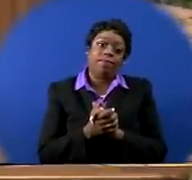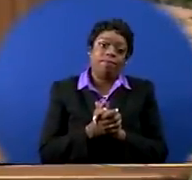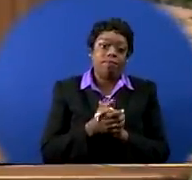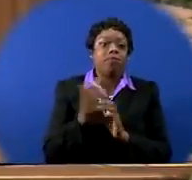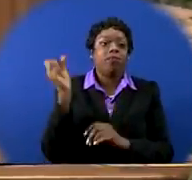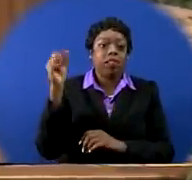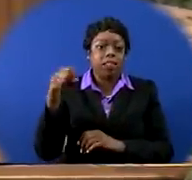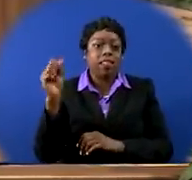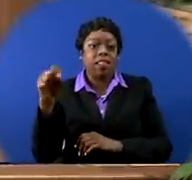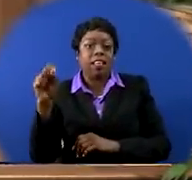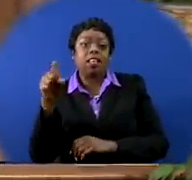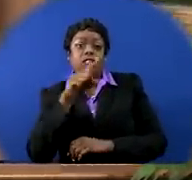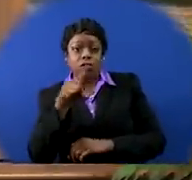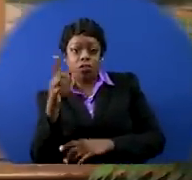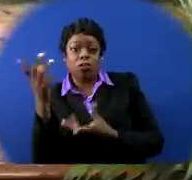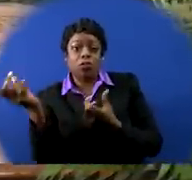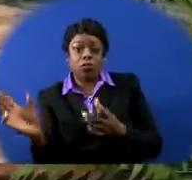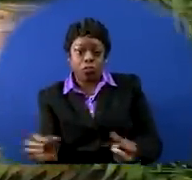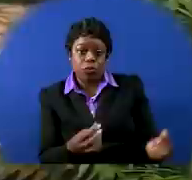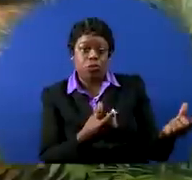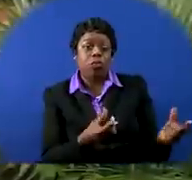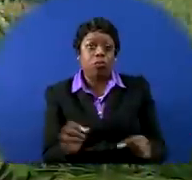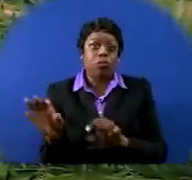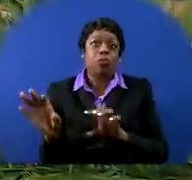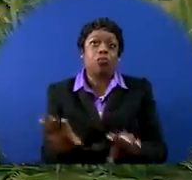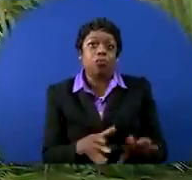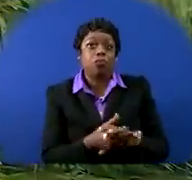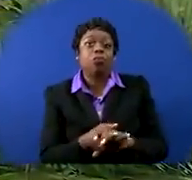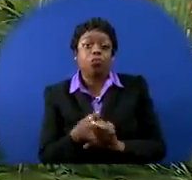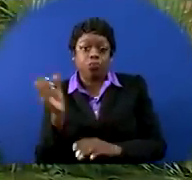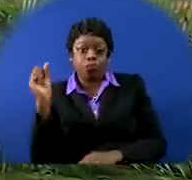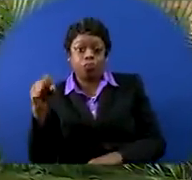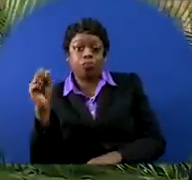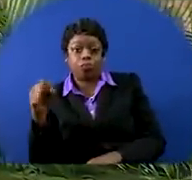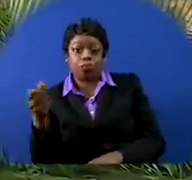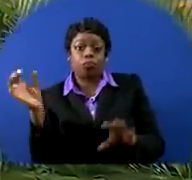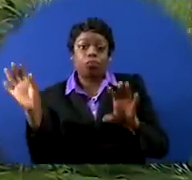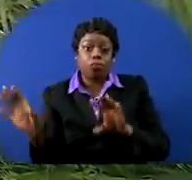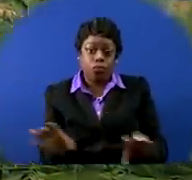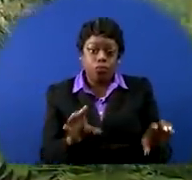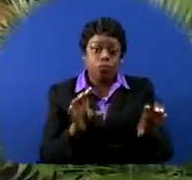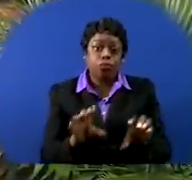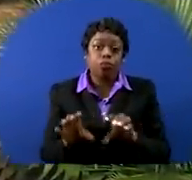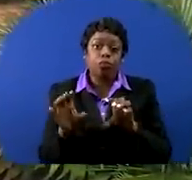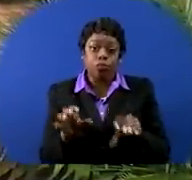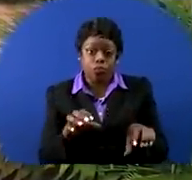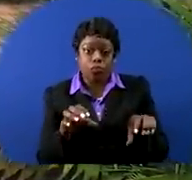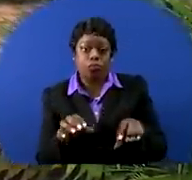Yes, you do. Yes, you do.